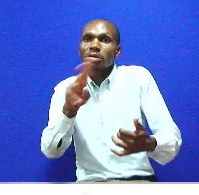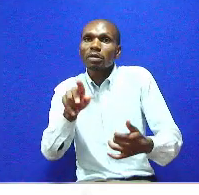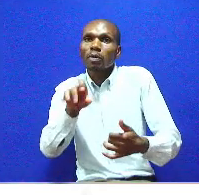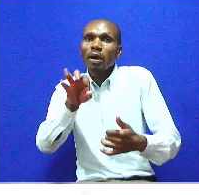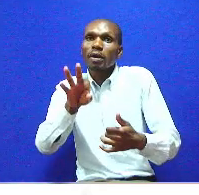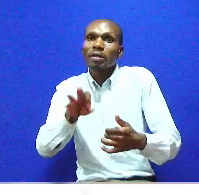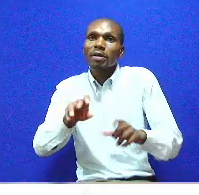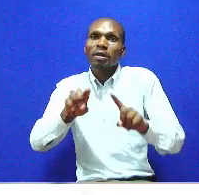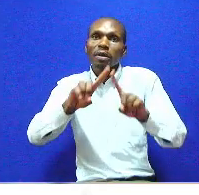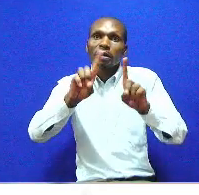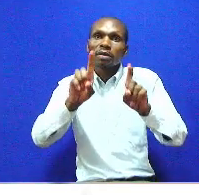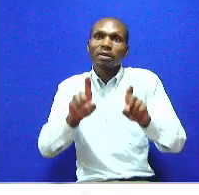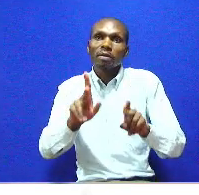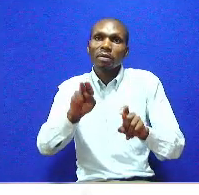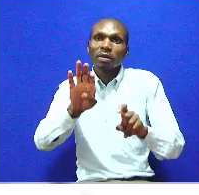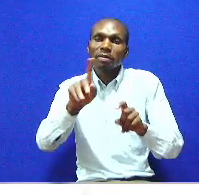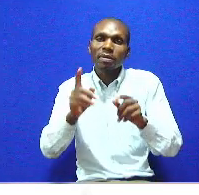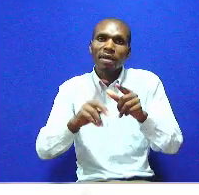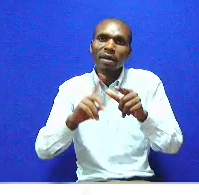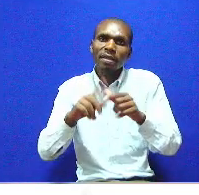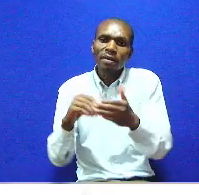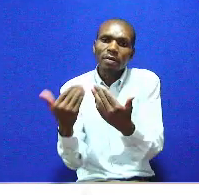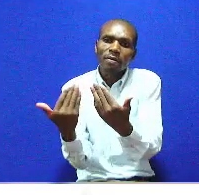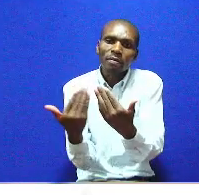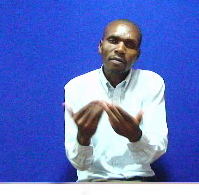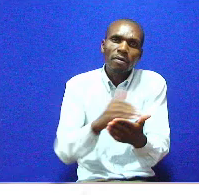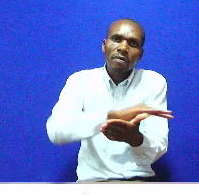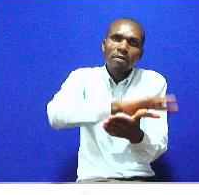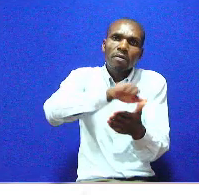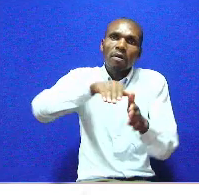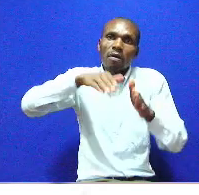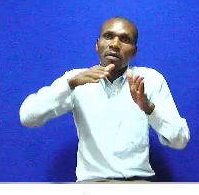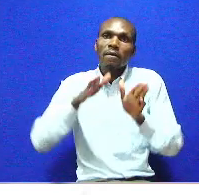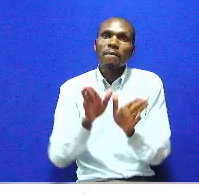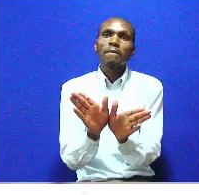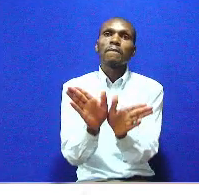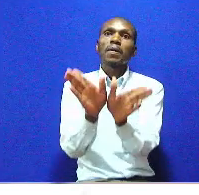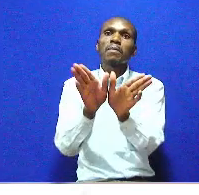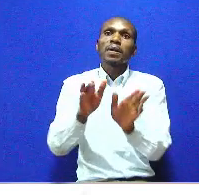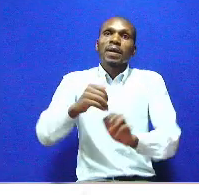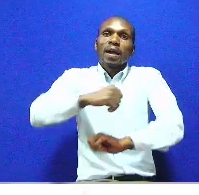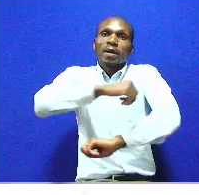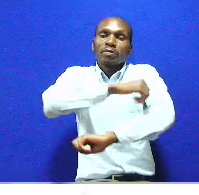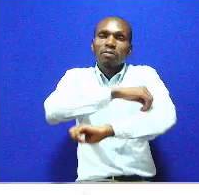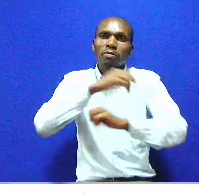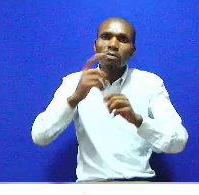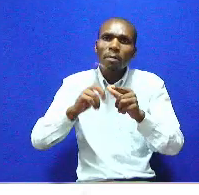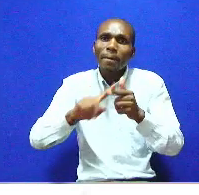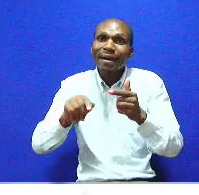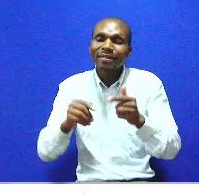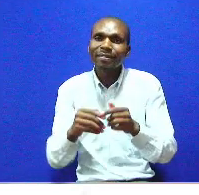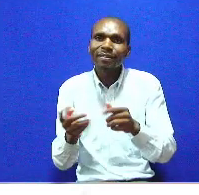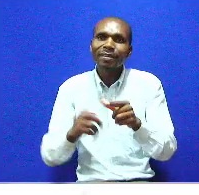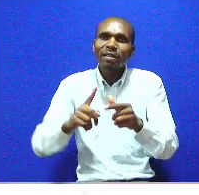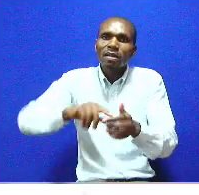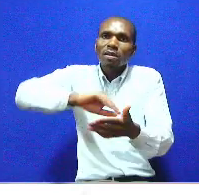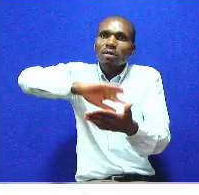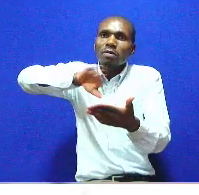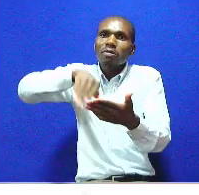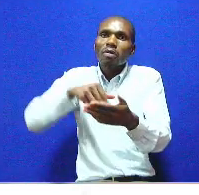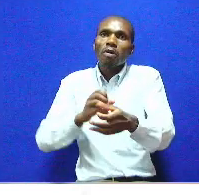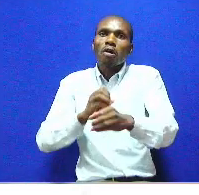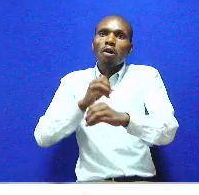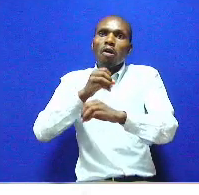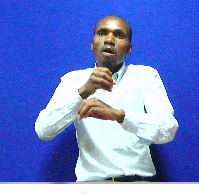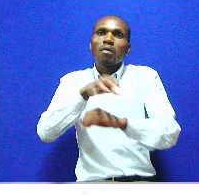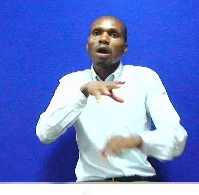examination candidates have been placed in all our public secondary schools. However, all overage